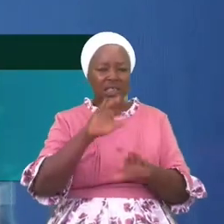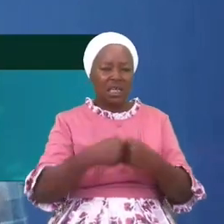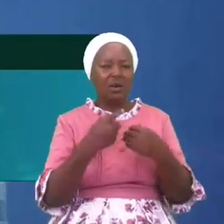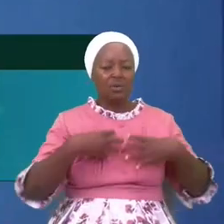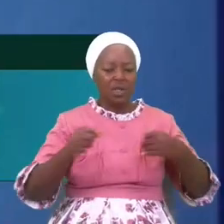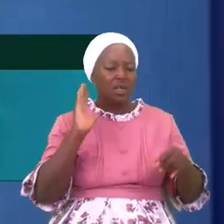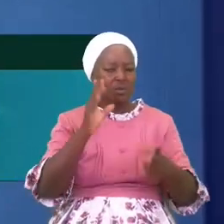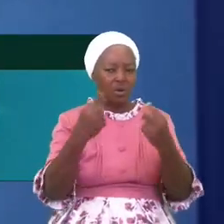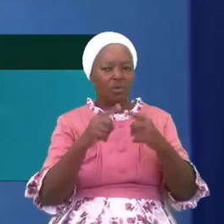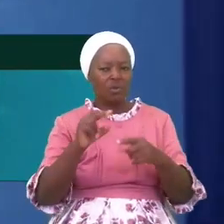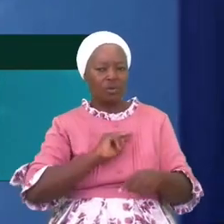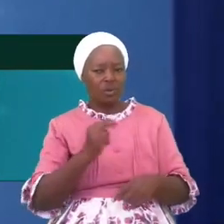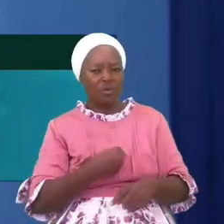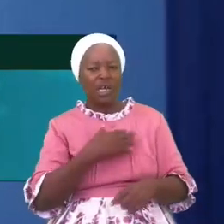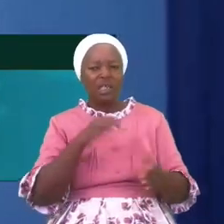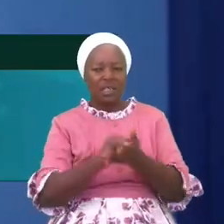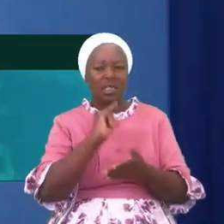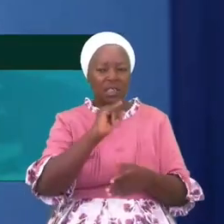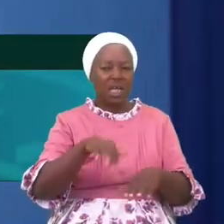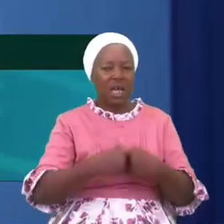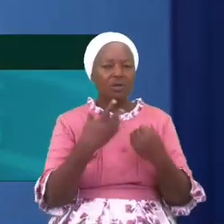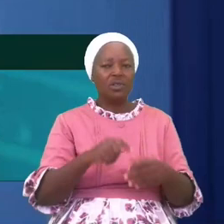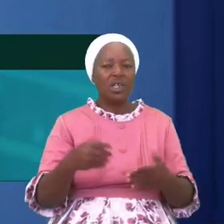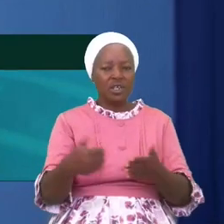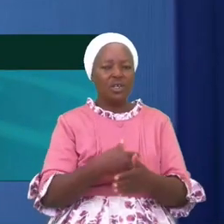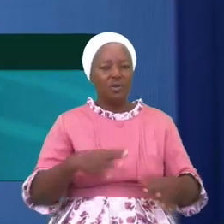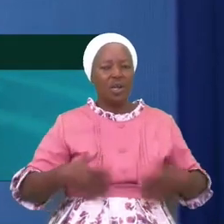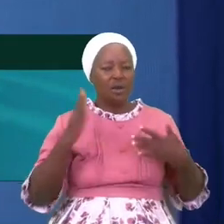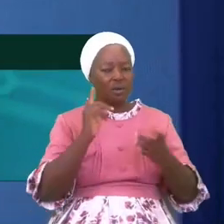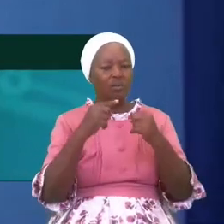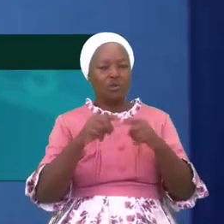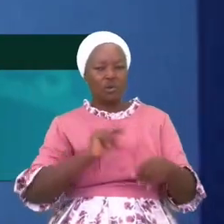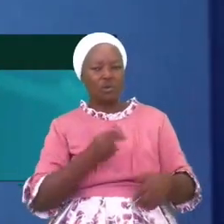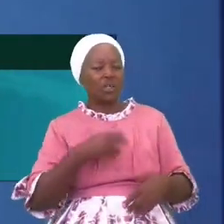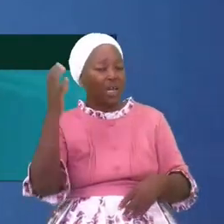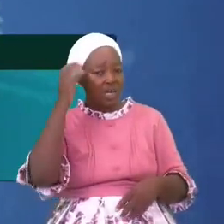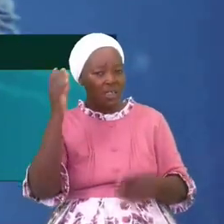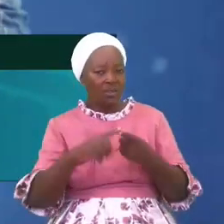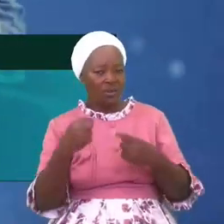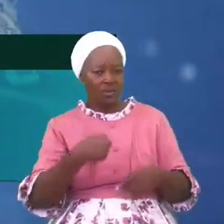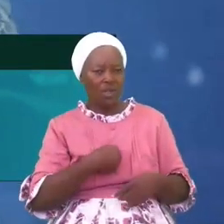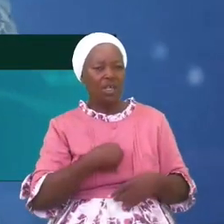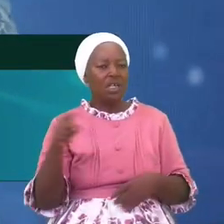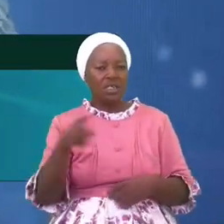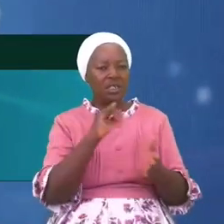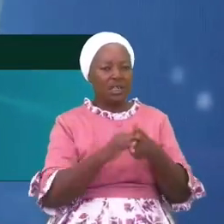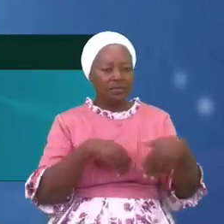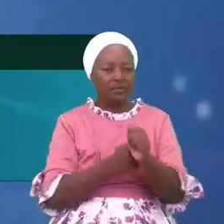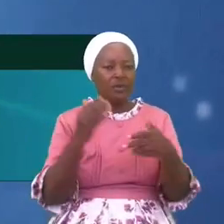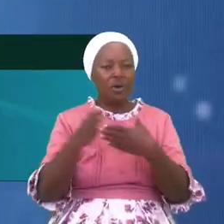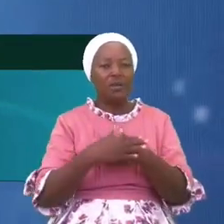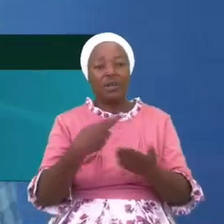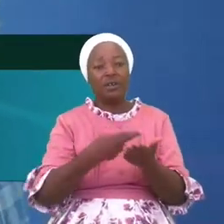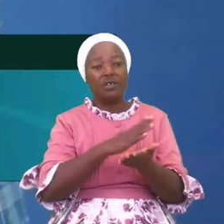come to us. Hearken to me, ye that follow after righteousness. Ye that seek the Lord.